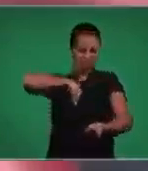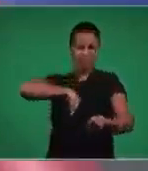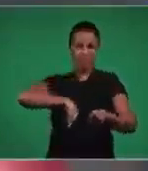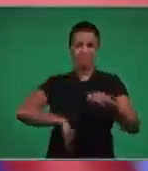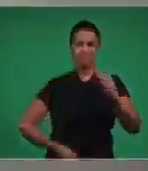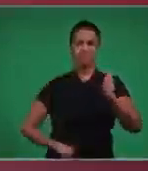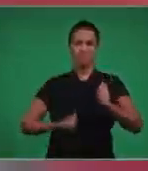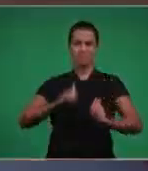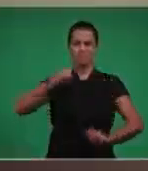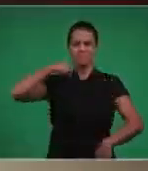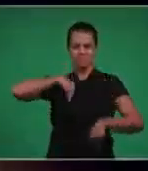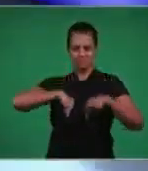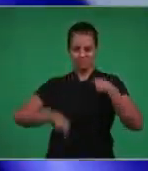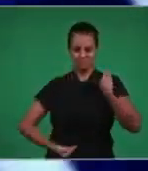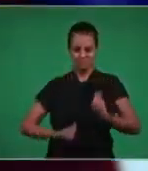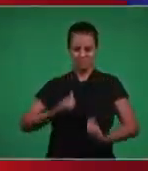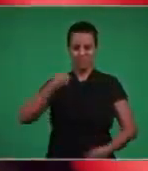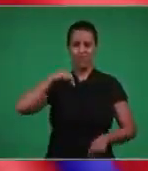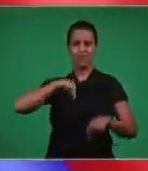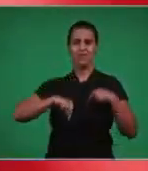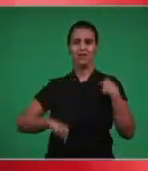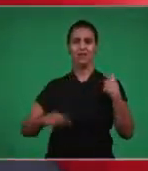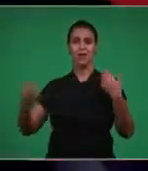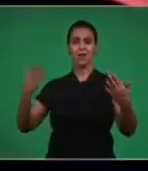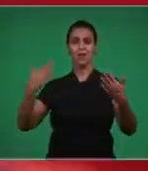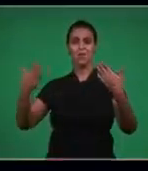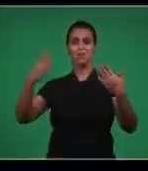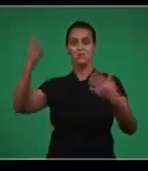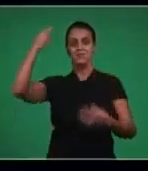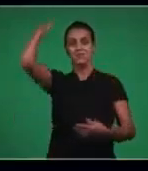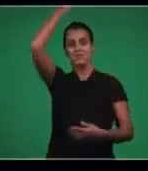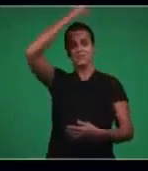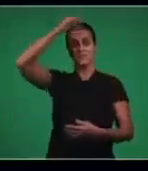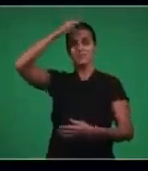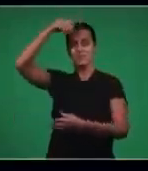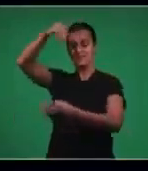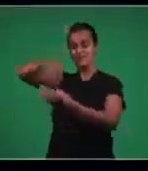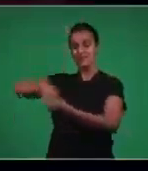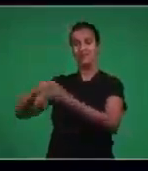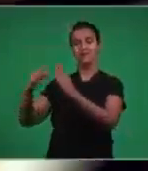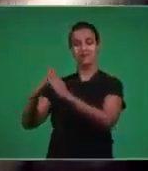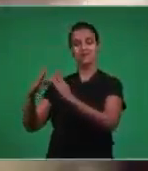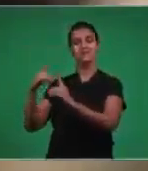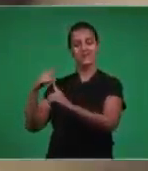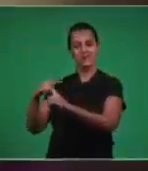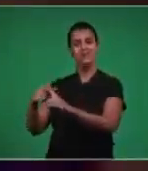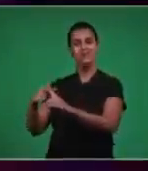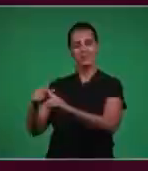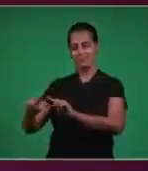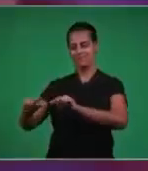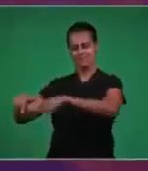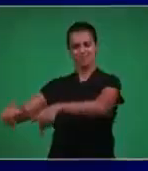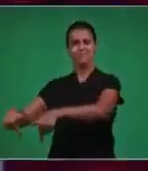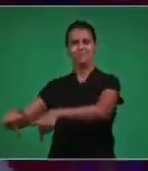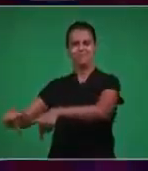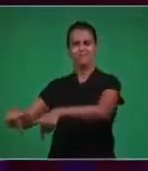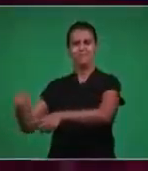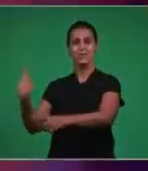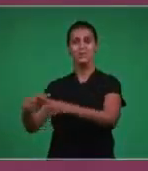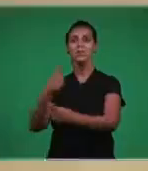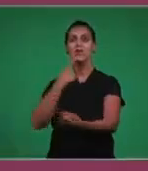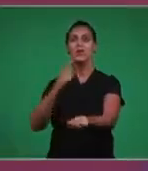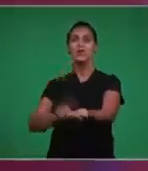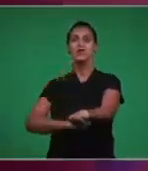body, we'll be able to compare with the action of the Holy Spirit in the body of Christ. The blood is in the